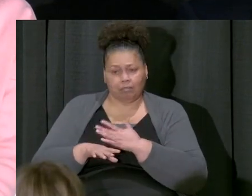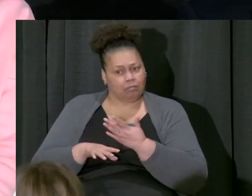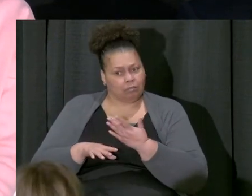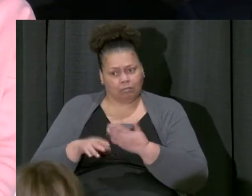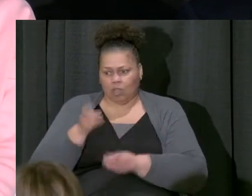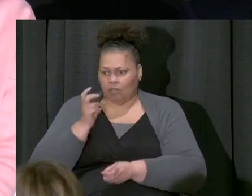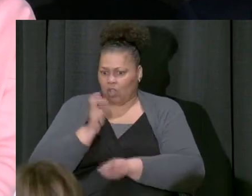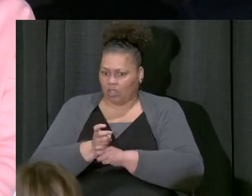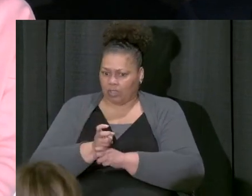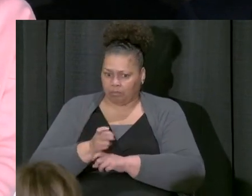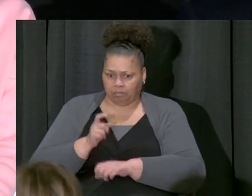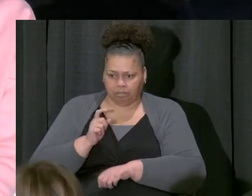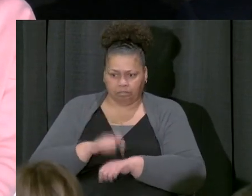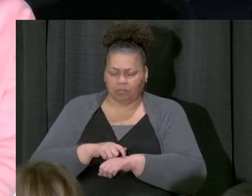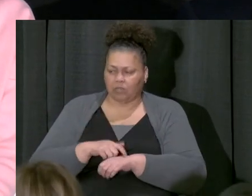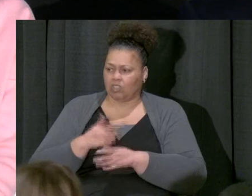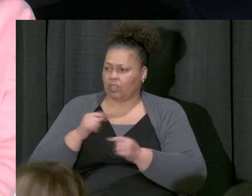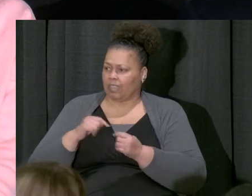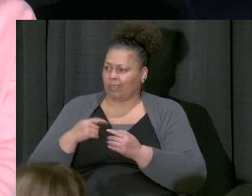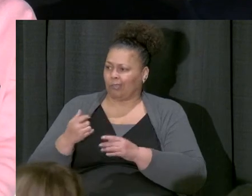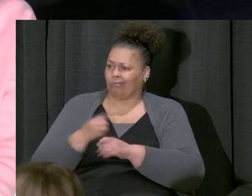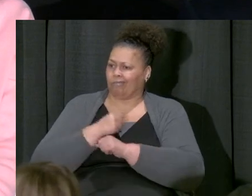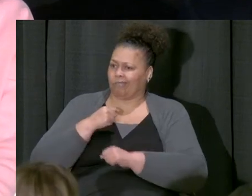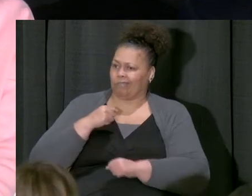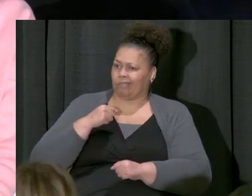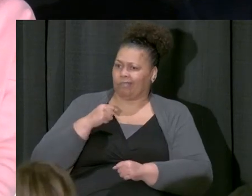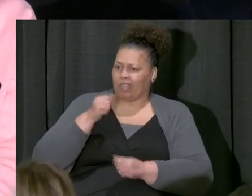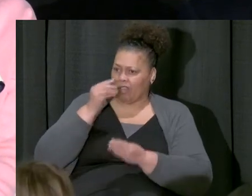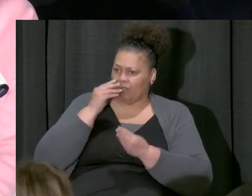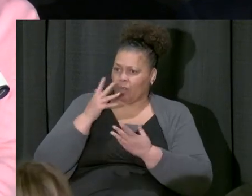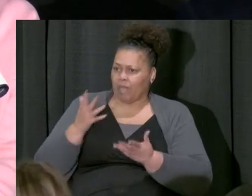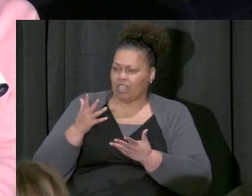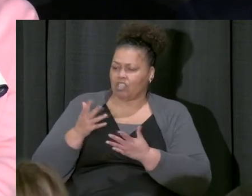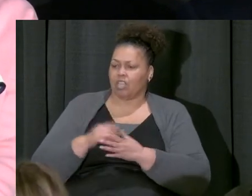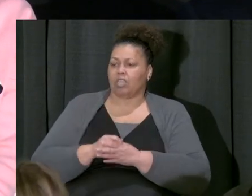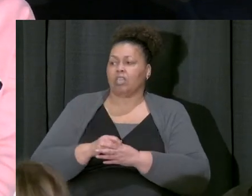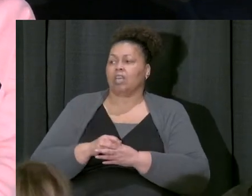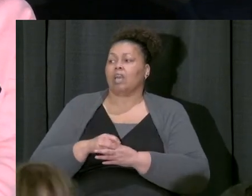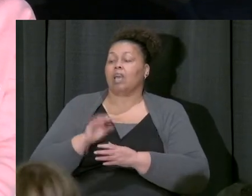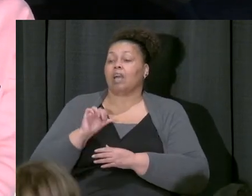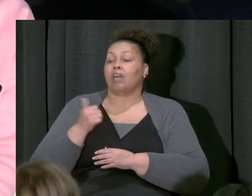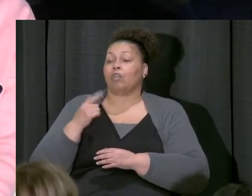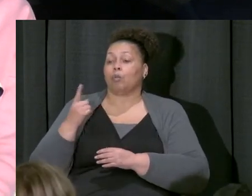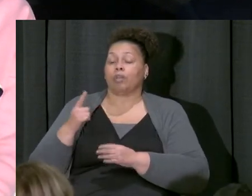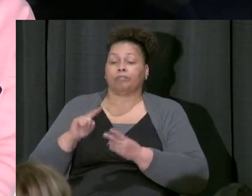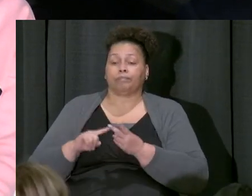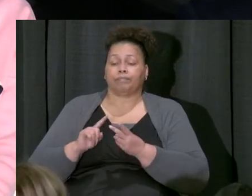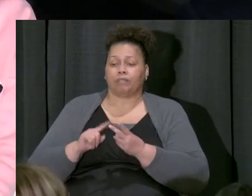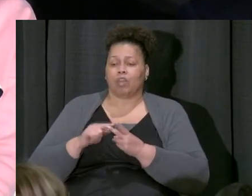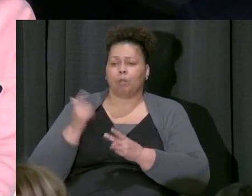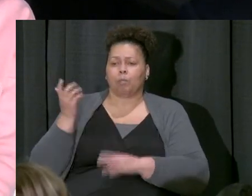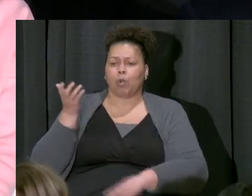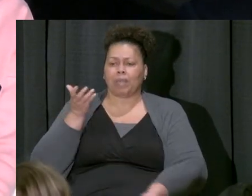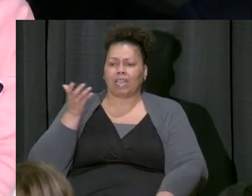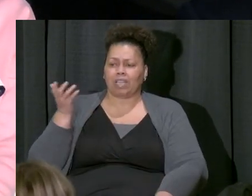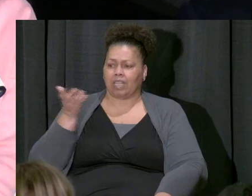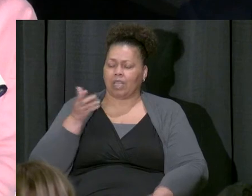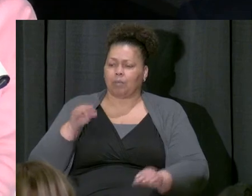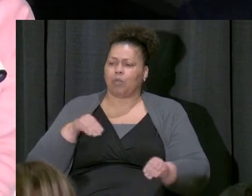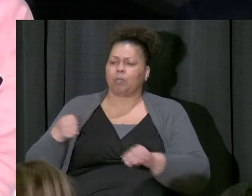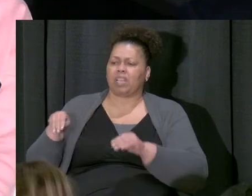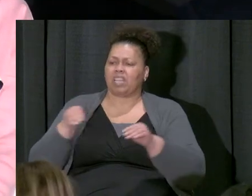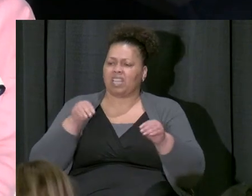hard time to gain information by ourselves. And another one was mobility. I found it's